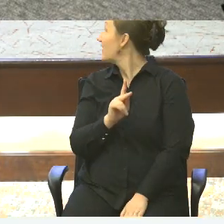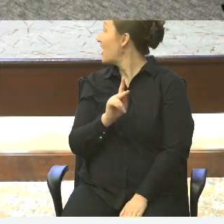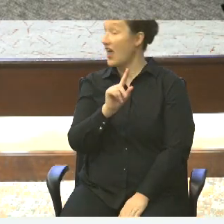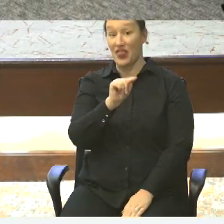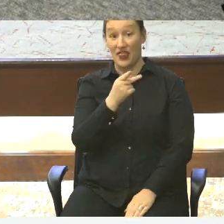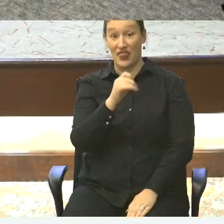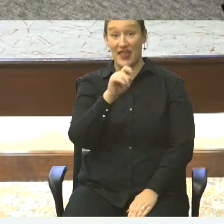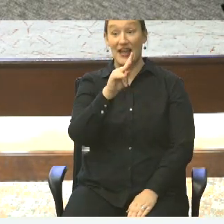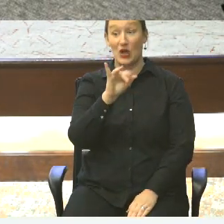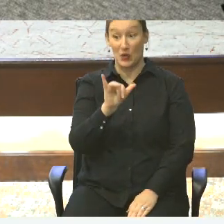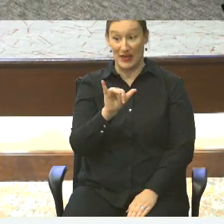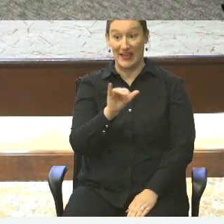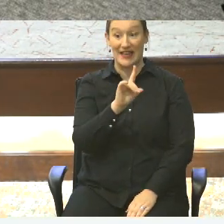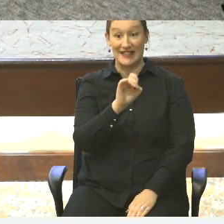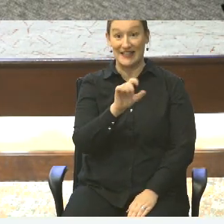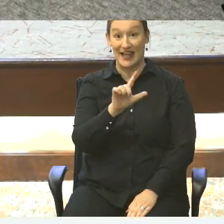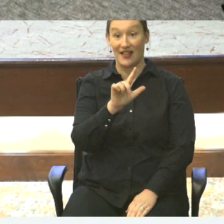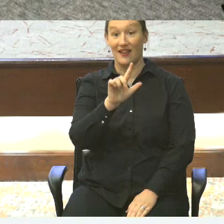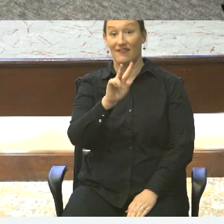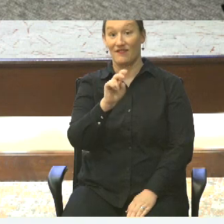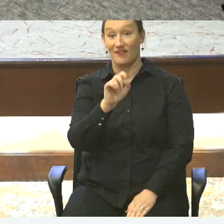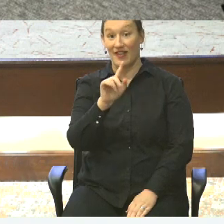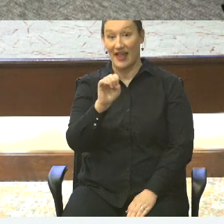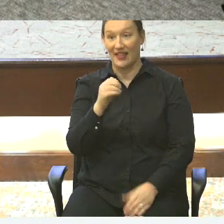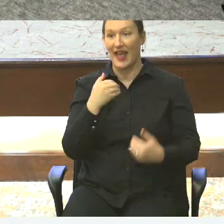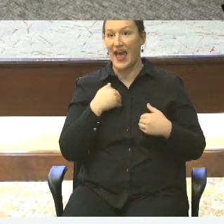was a water pump